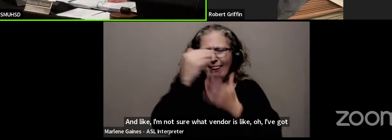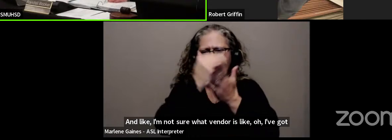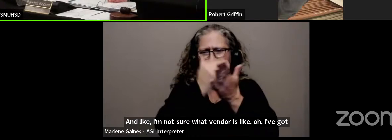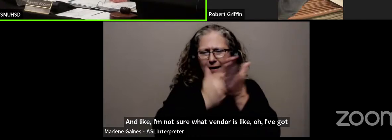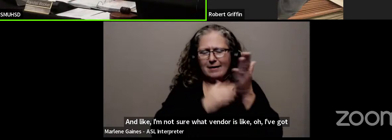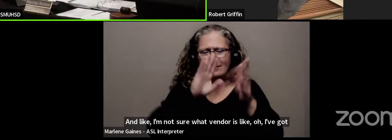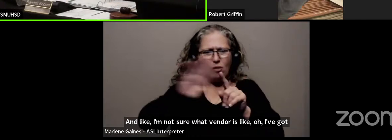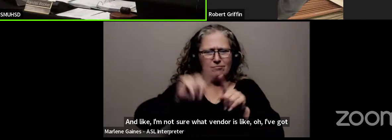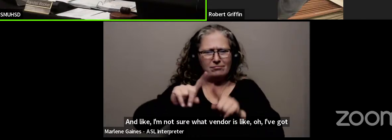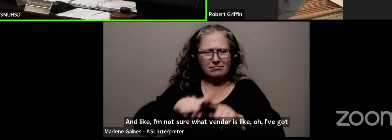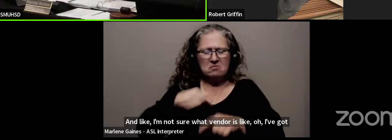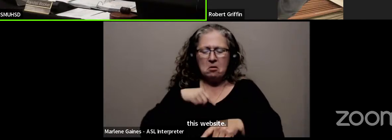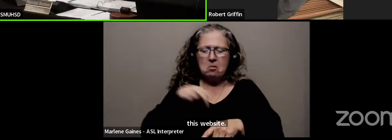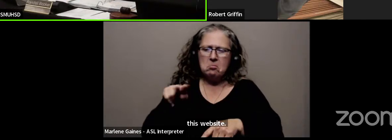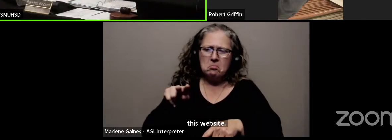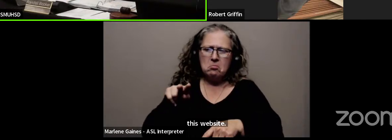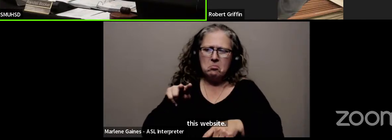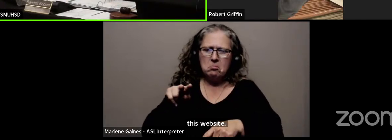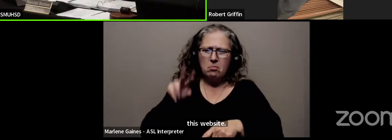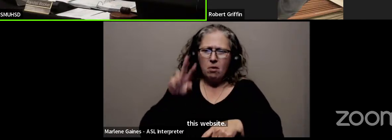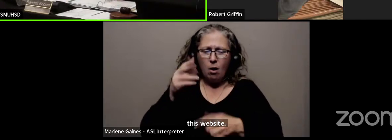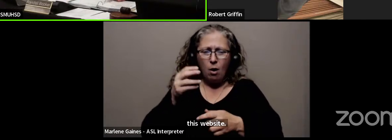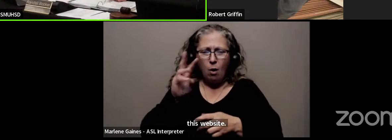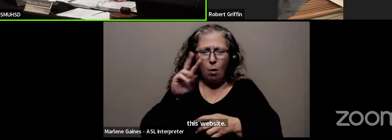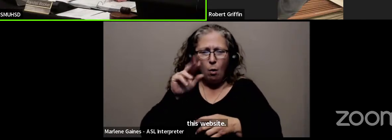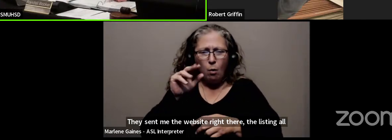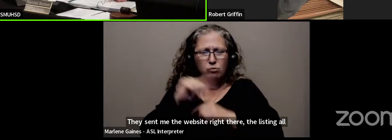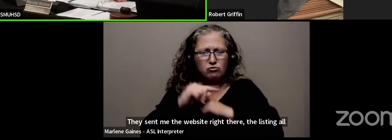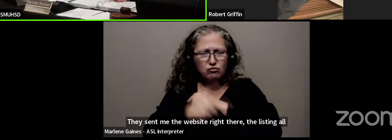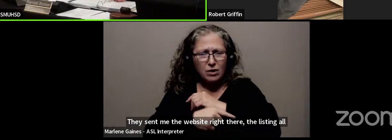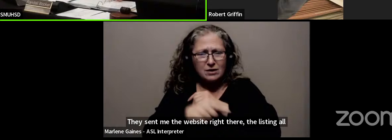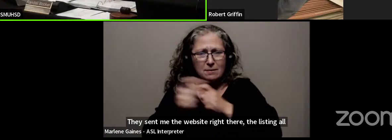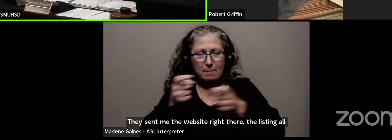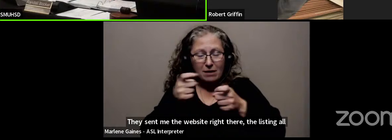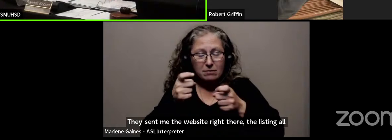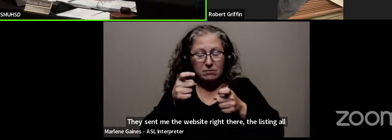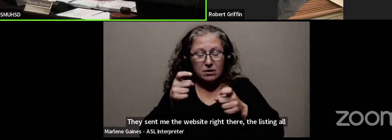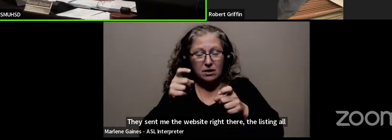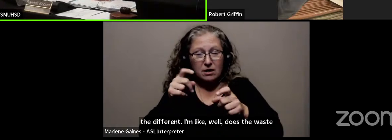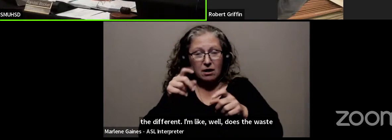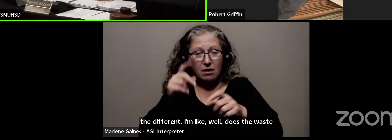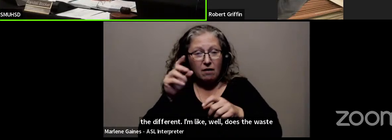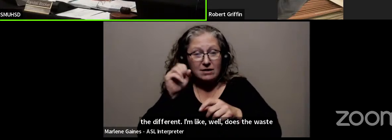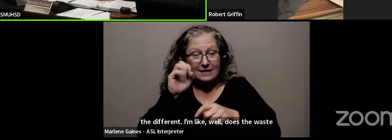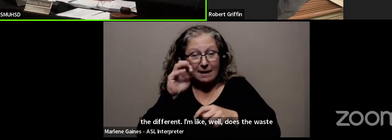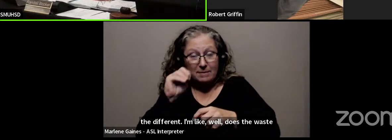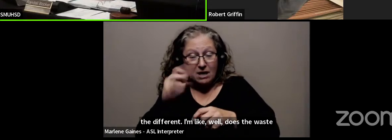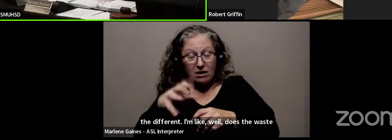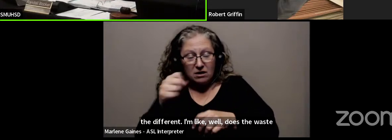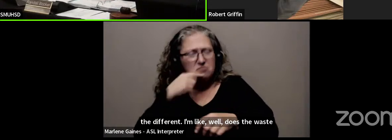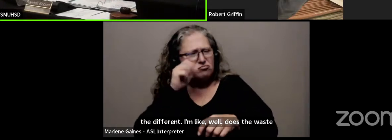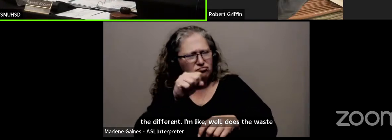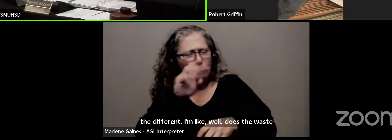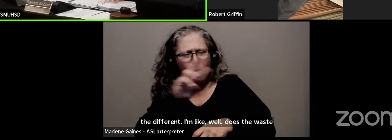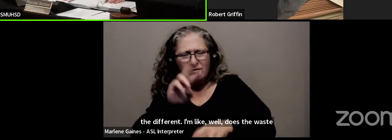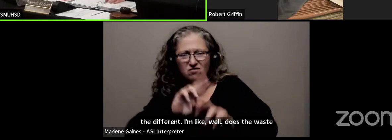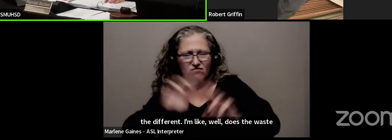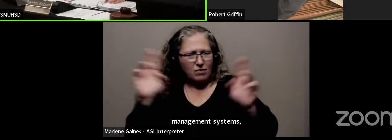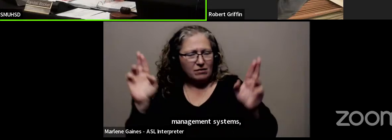the different. I'm like, well, does the waste management systems in San Mateo County take that? Oh yeah, here's this website. It says what they take. I mean, he